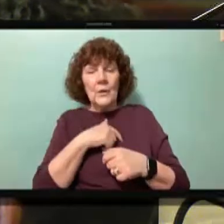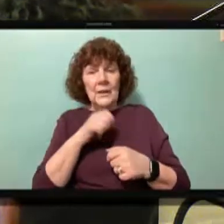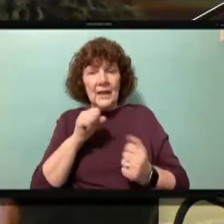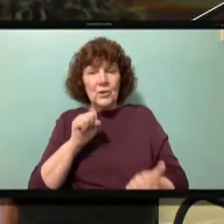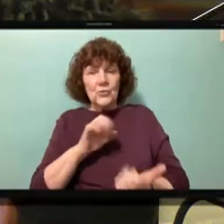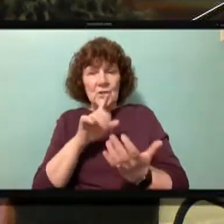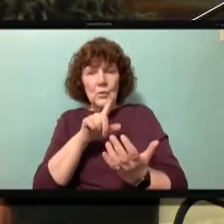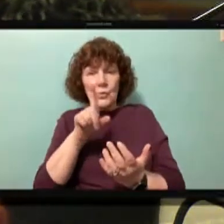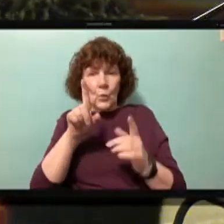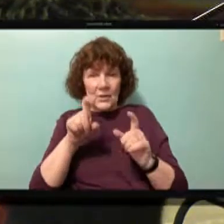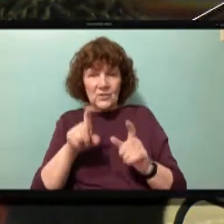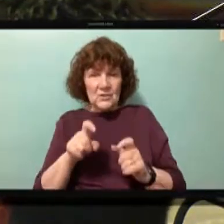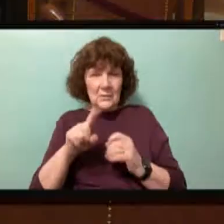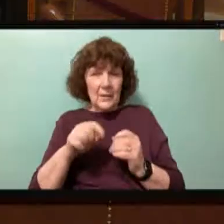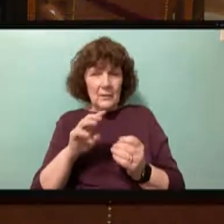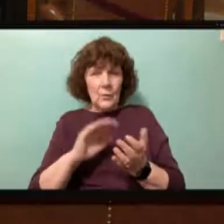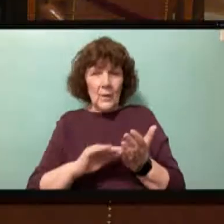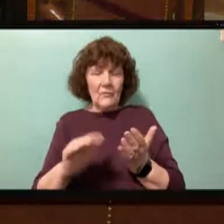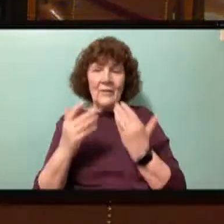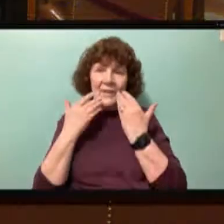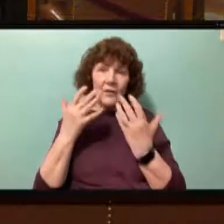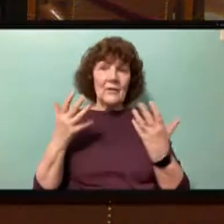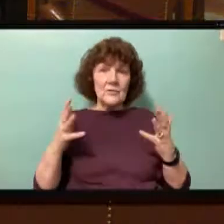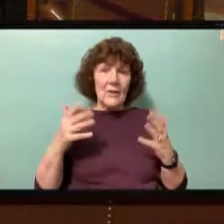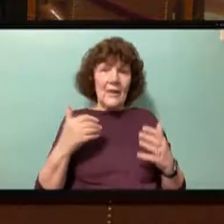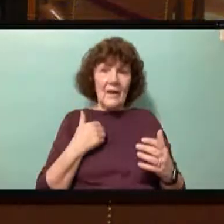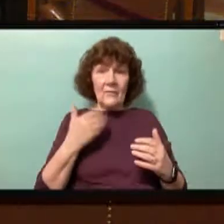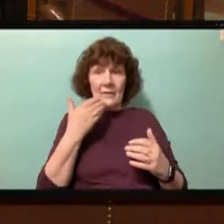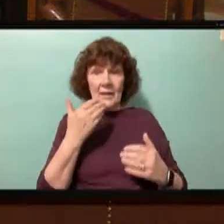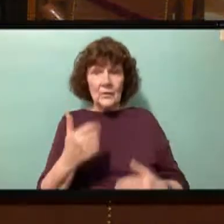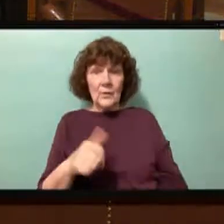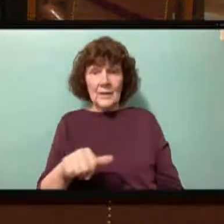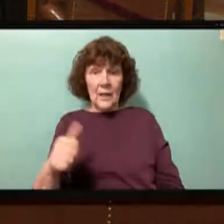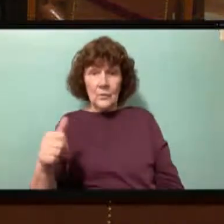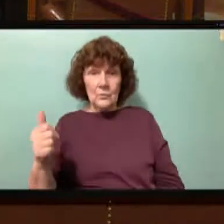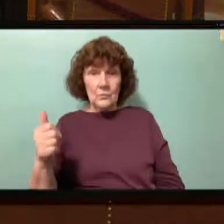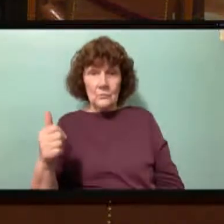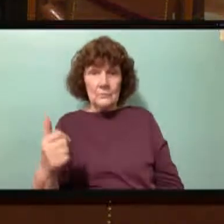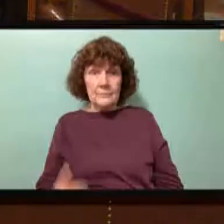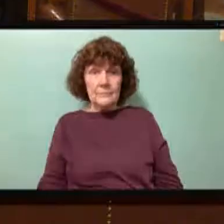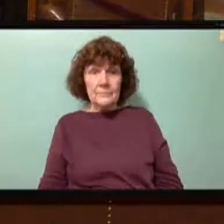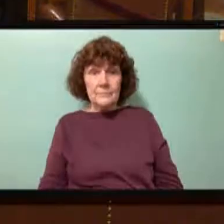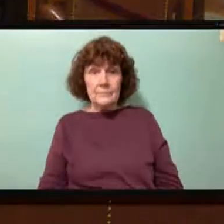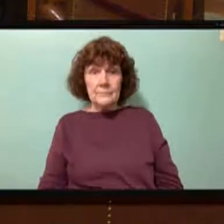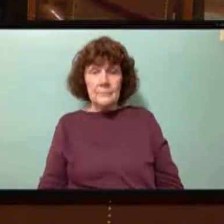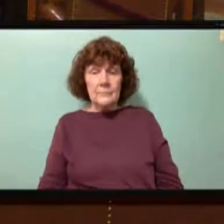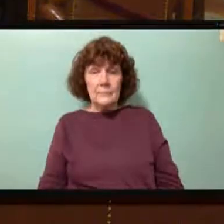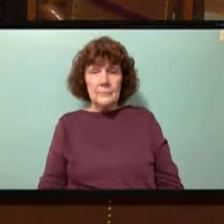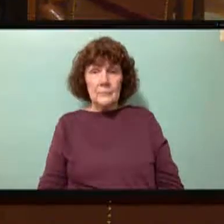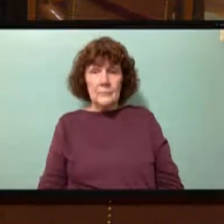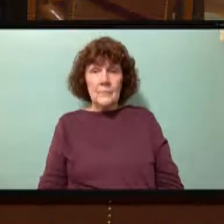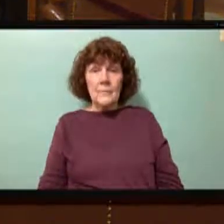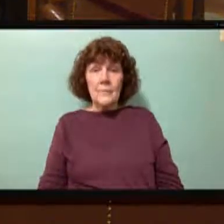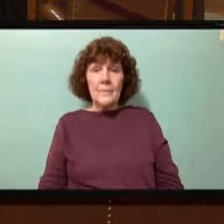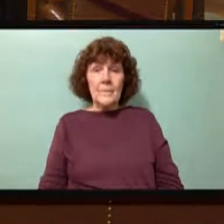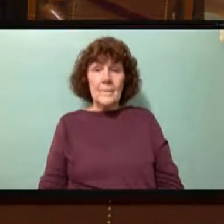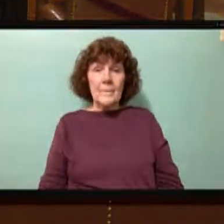have. Thank you. Any other members? Councilwoman Warwick?